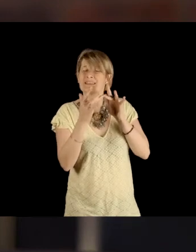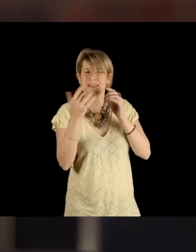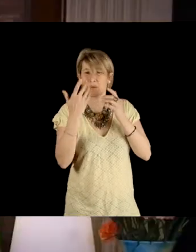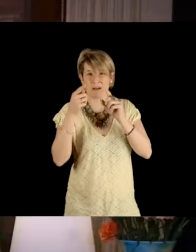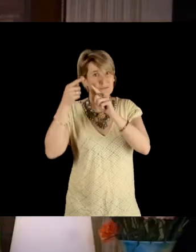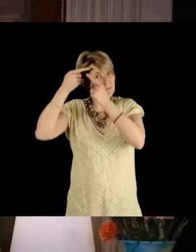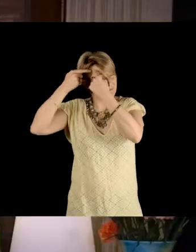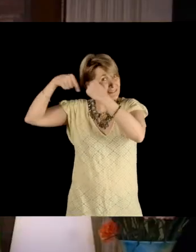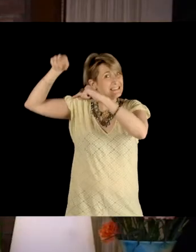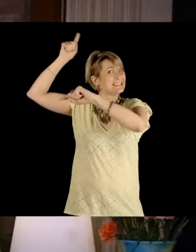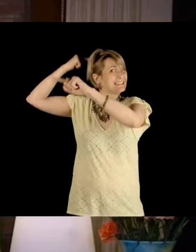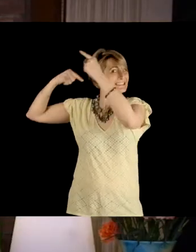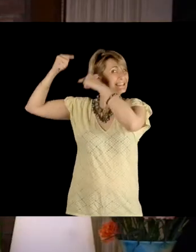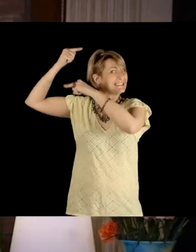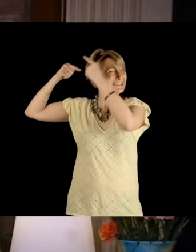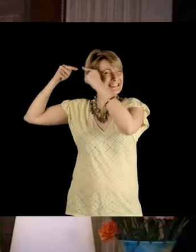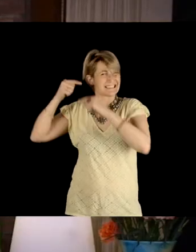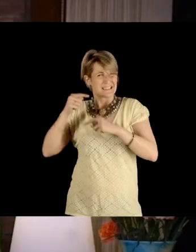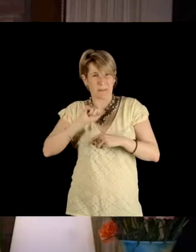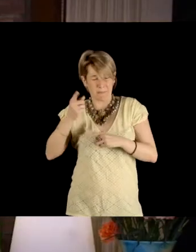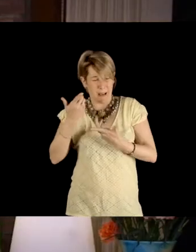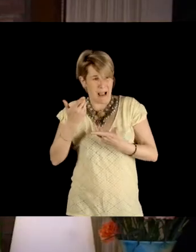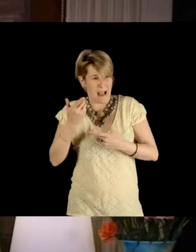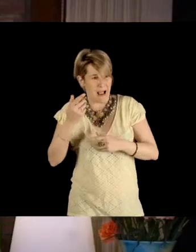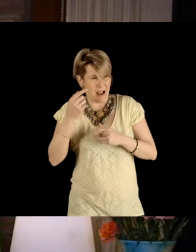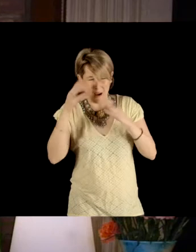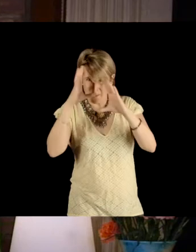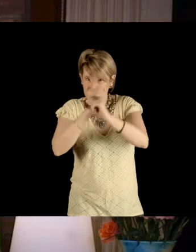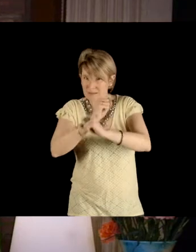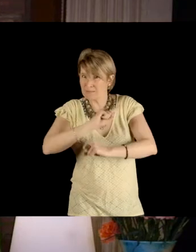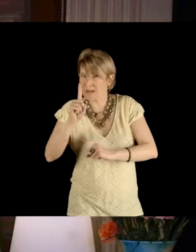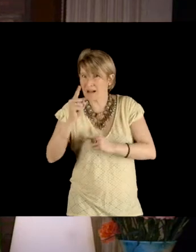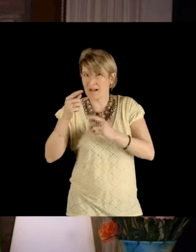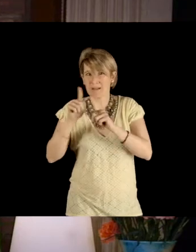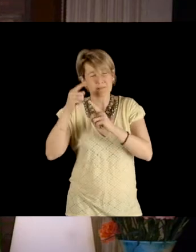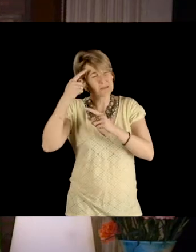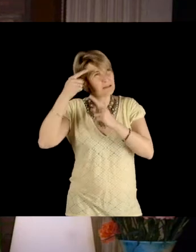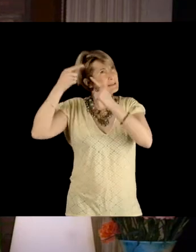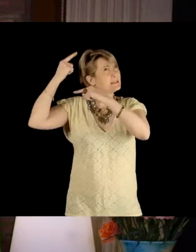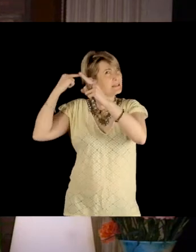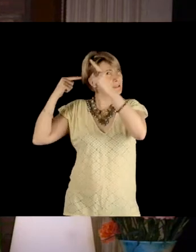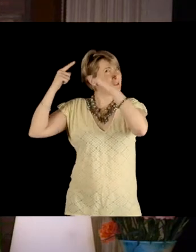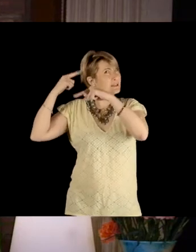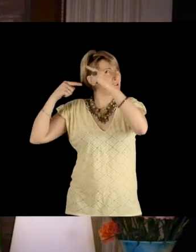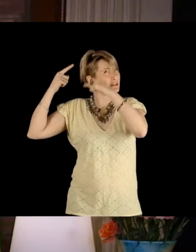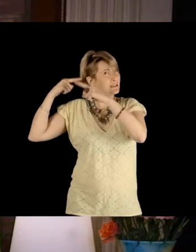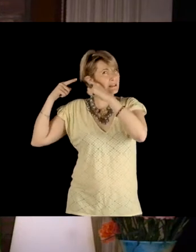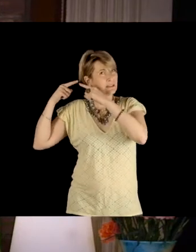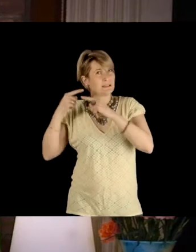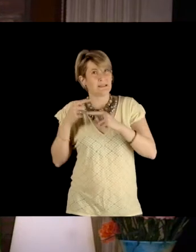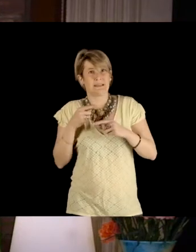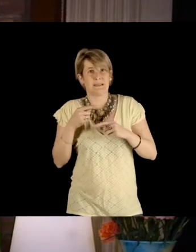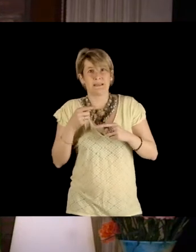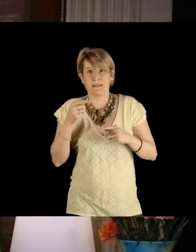Anyway, first thing we do in the morning consciously is to connect, and last thing we